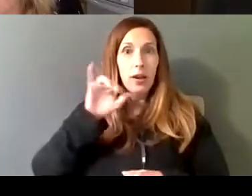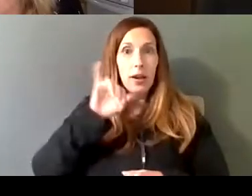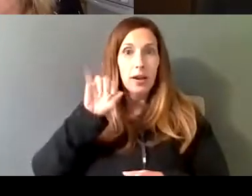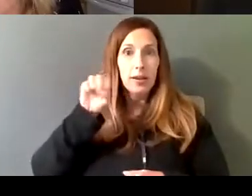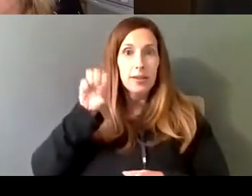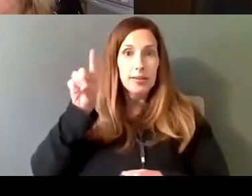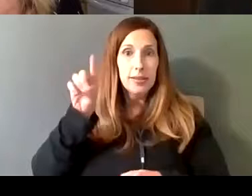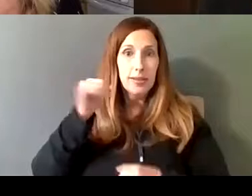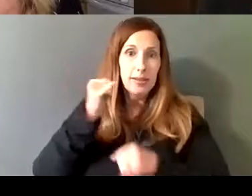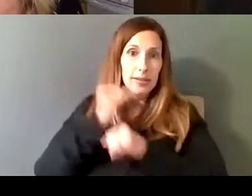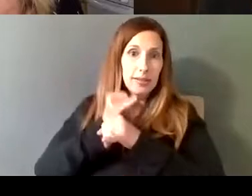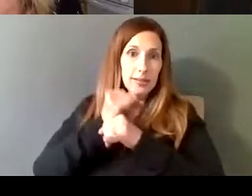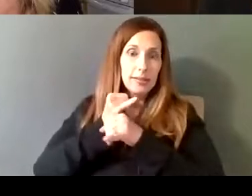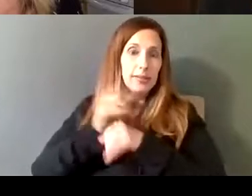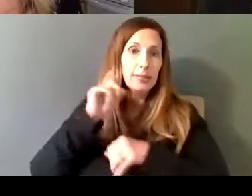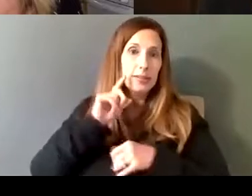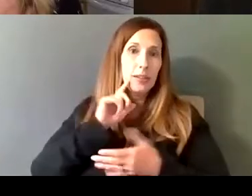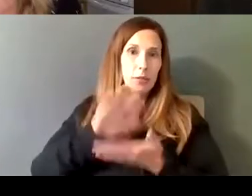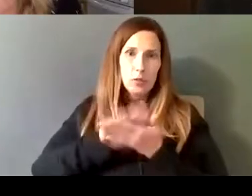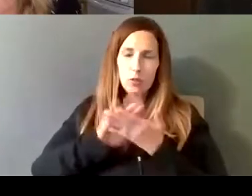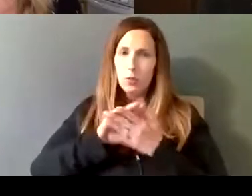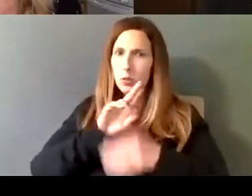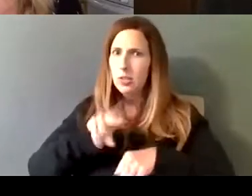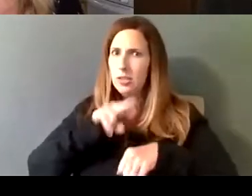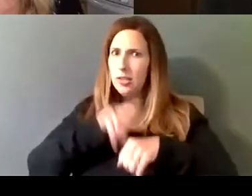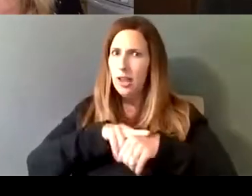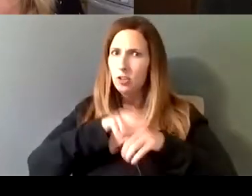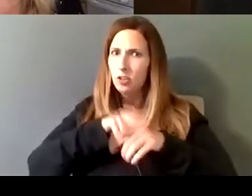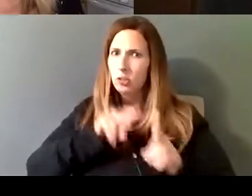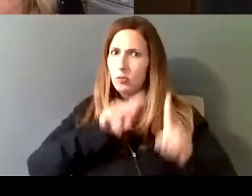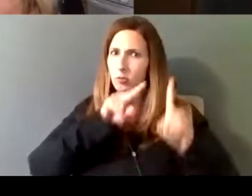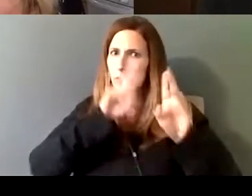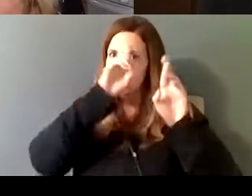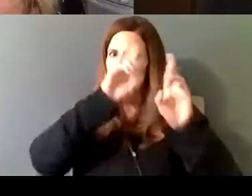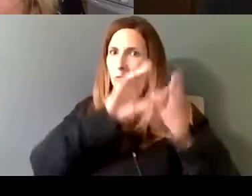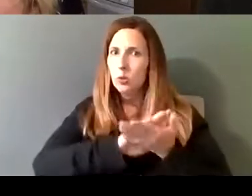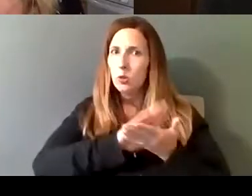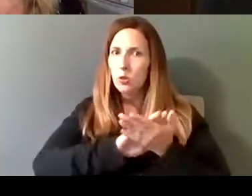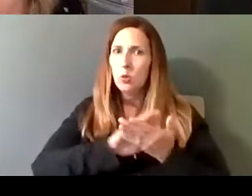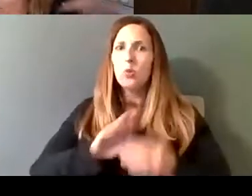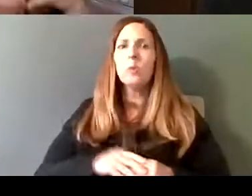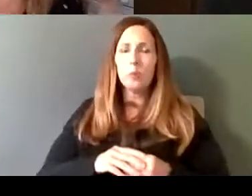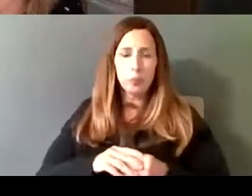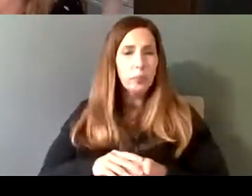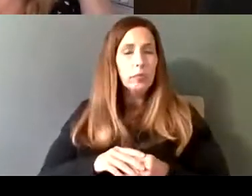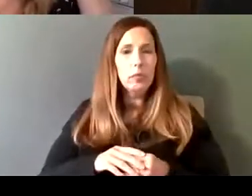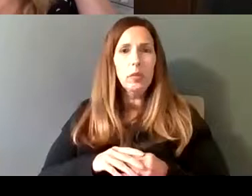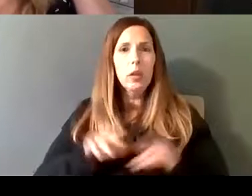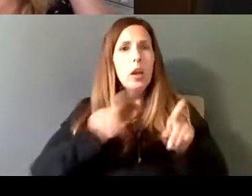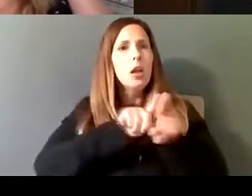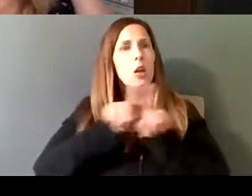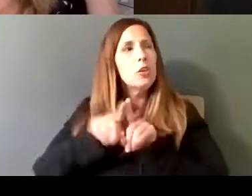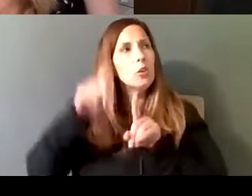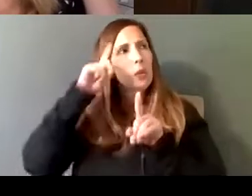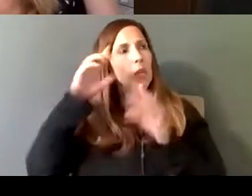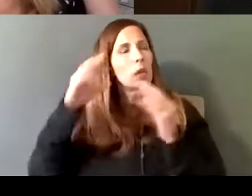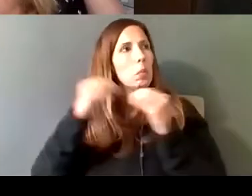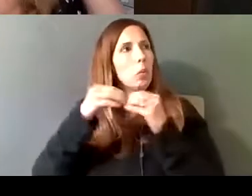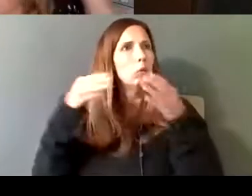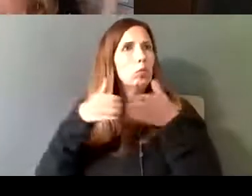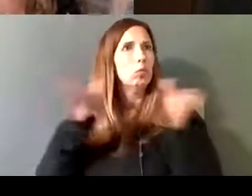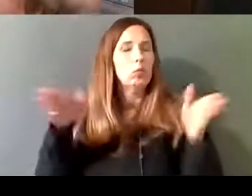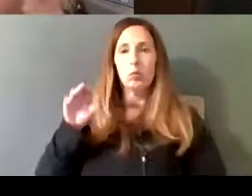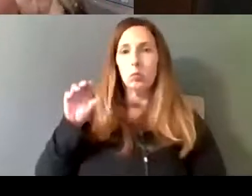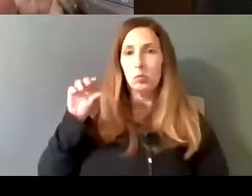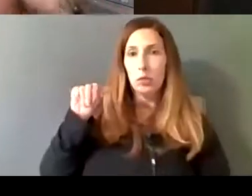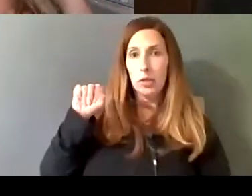Deaf, which is a nationally renowned school on the northeast side of Indianapolis. And also just thinking much more broadly, American Sign Language